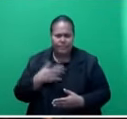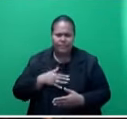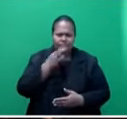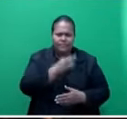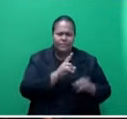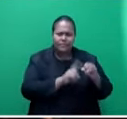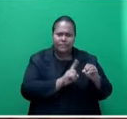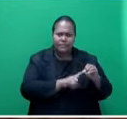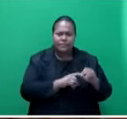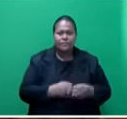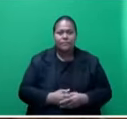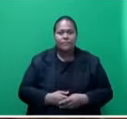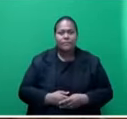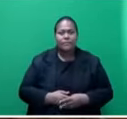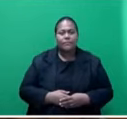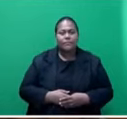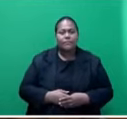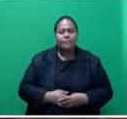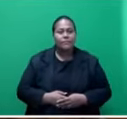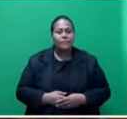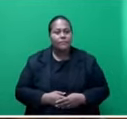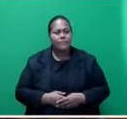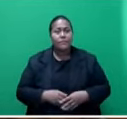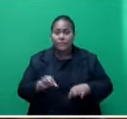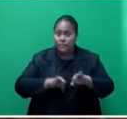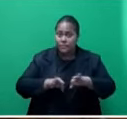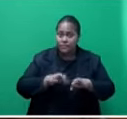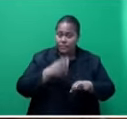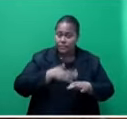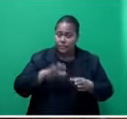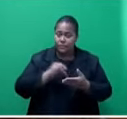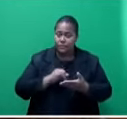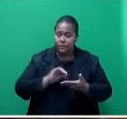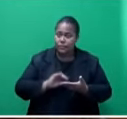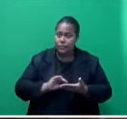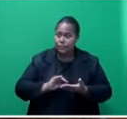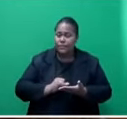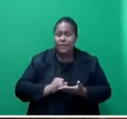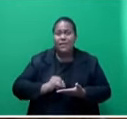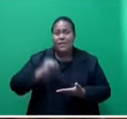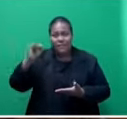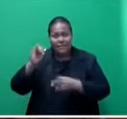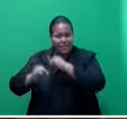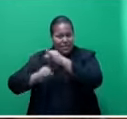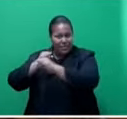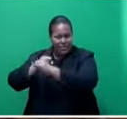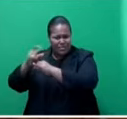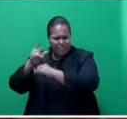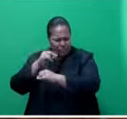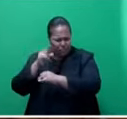to the Honourable Minister. Are there plans to invest internationally in order to boost this members'